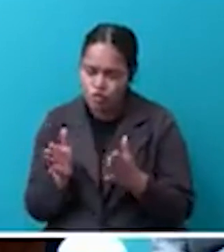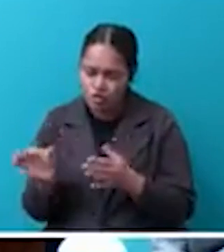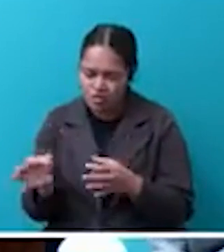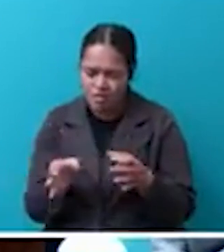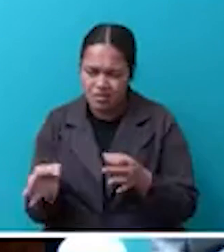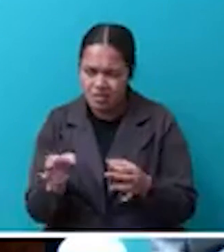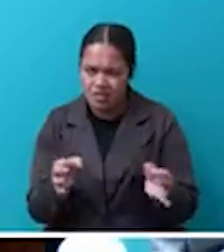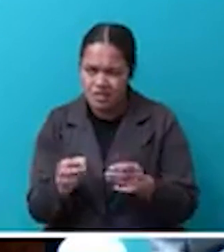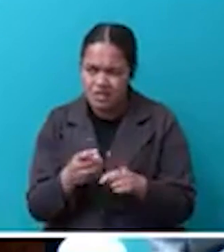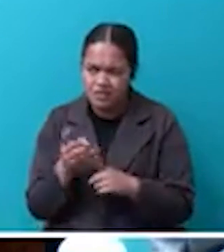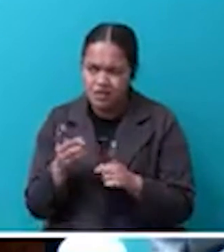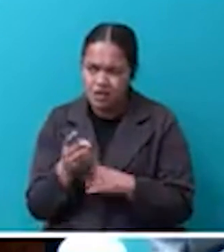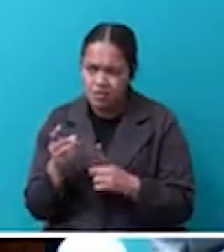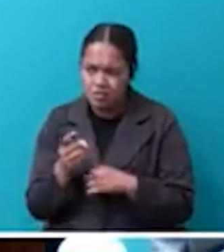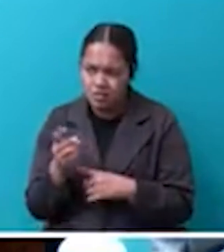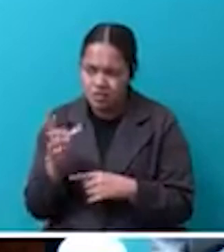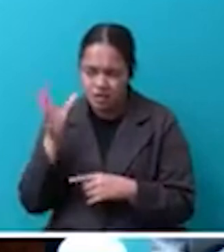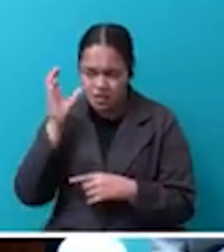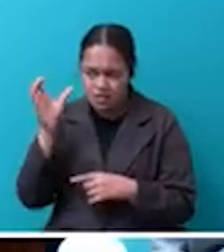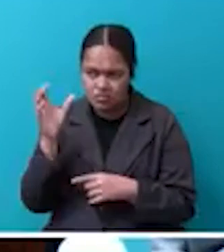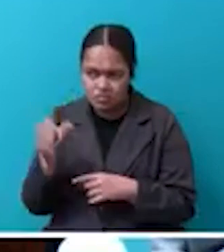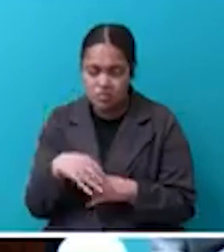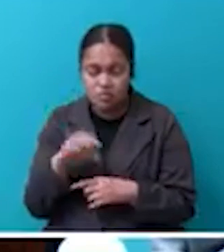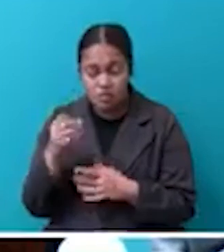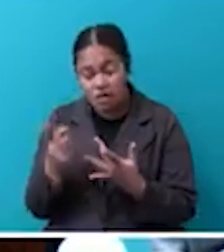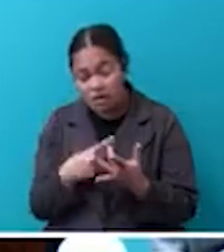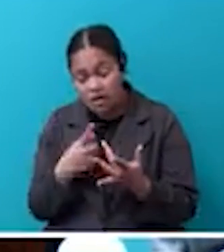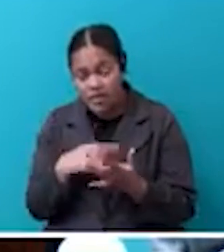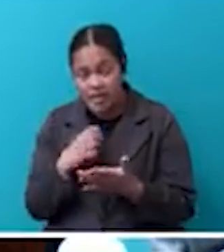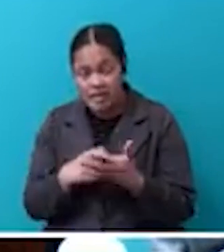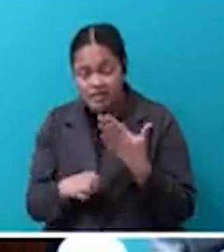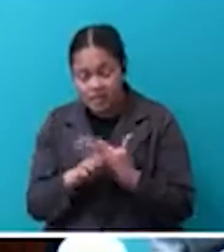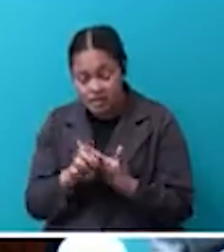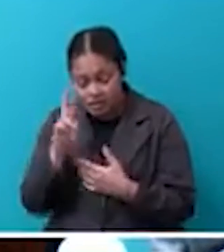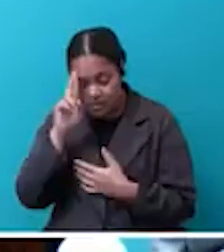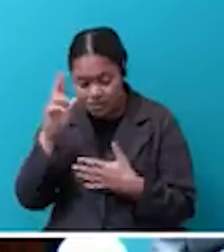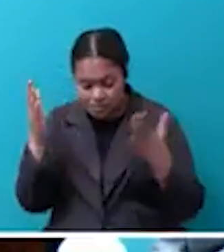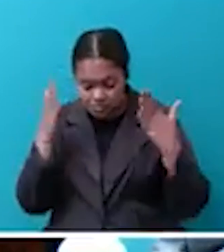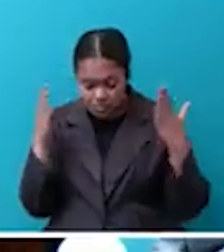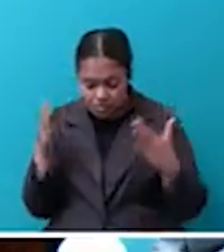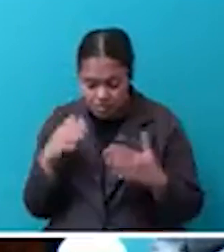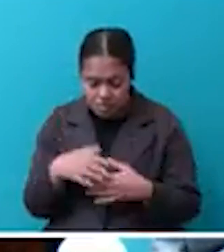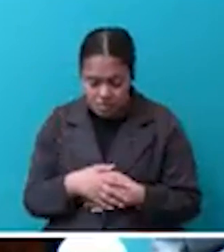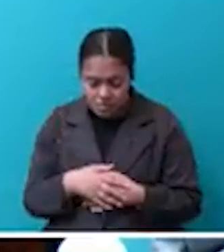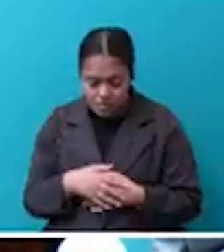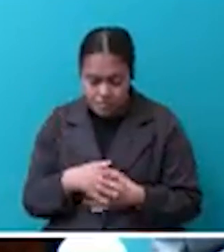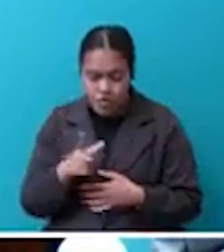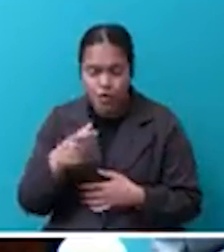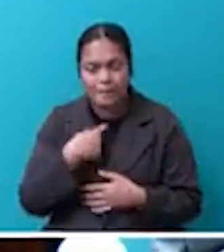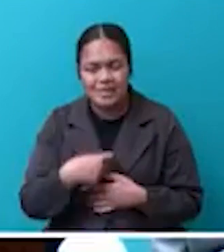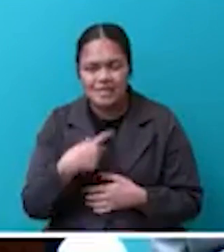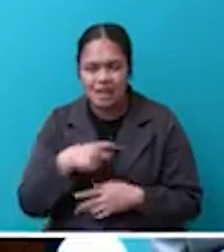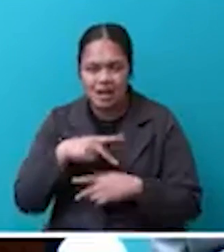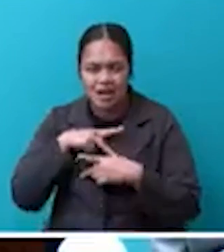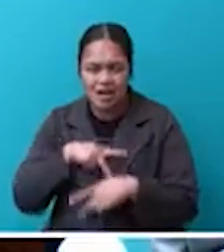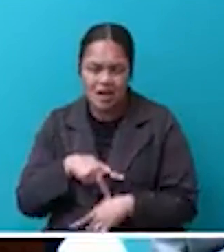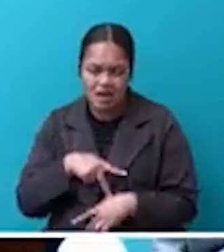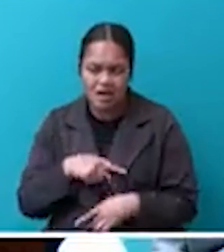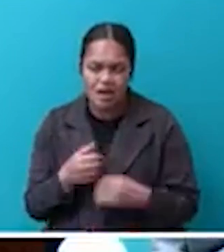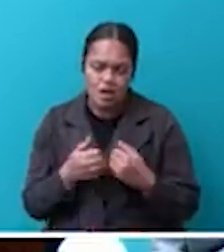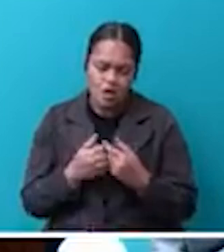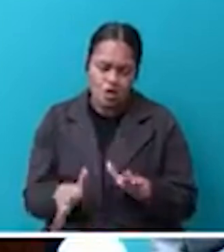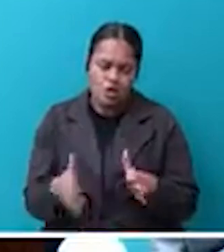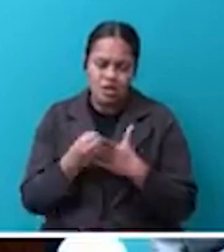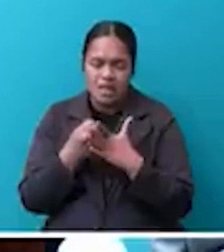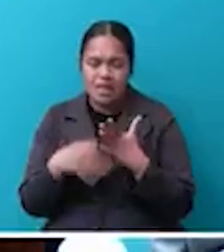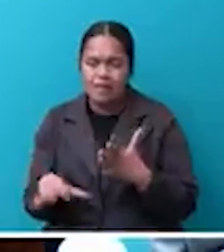states. The other significant event, Mr. Speaker, is the operationalization of the Loss and Damage